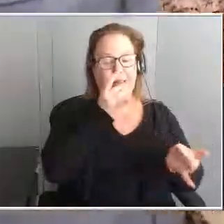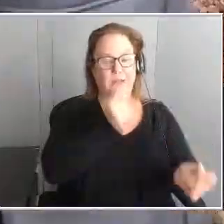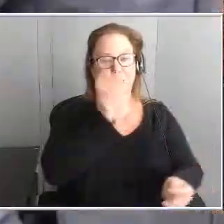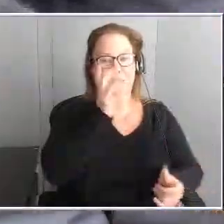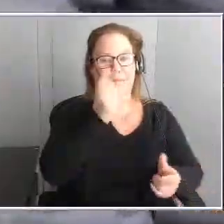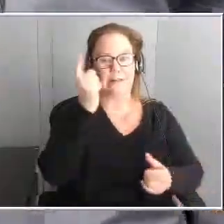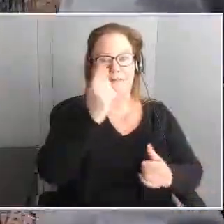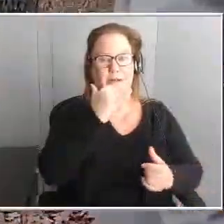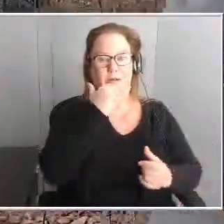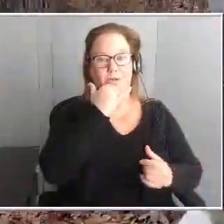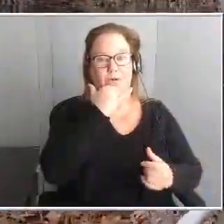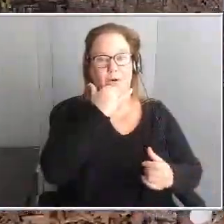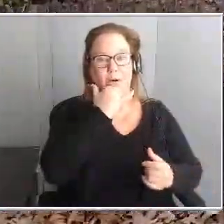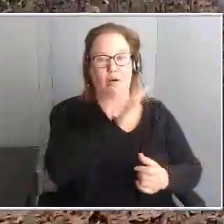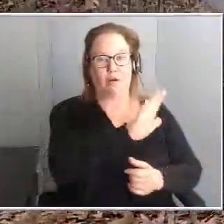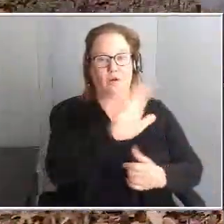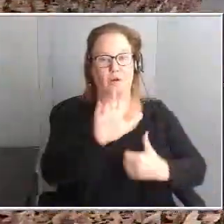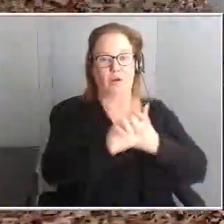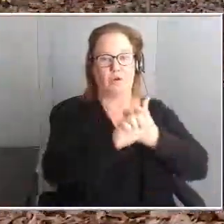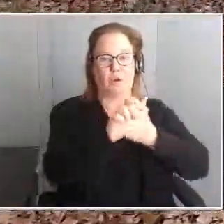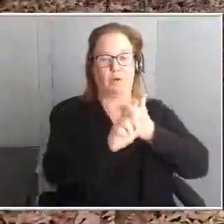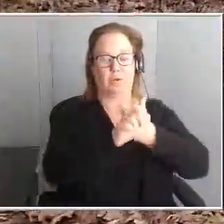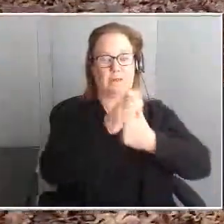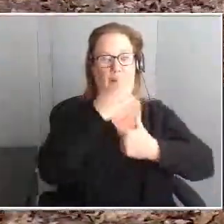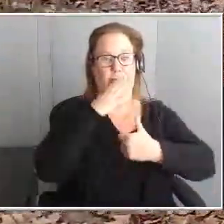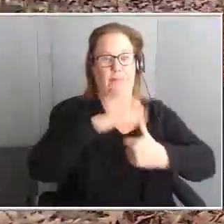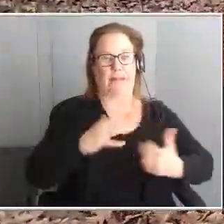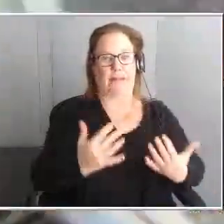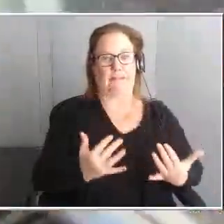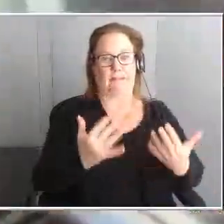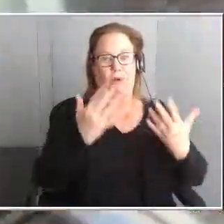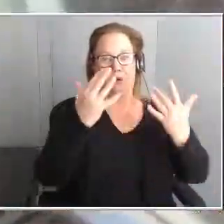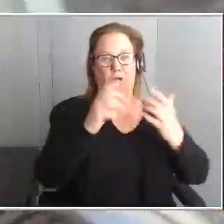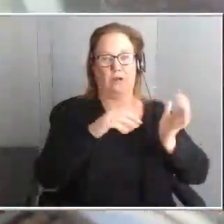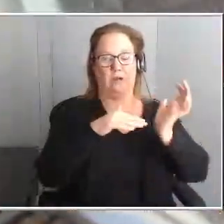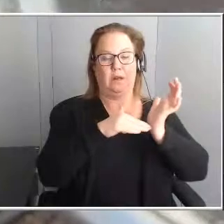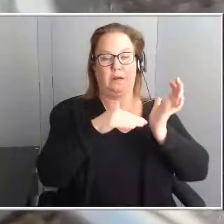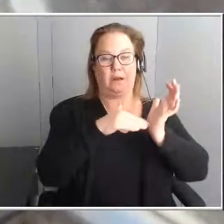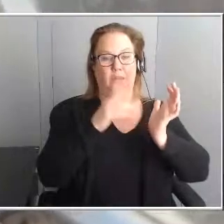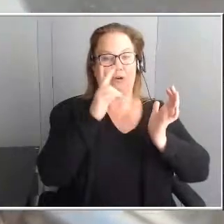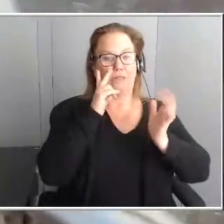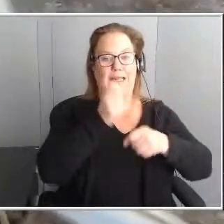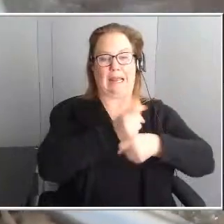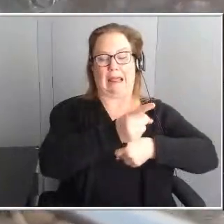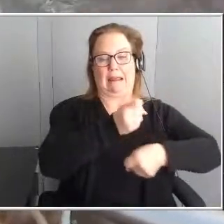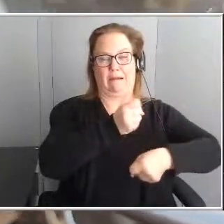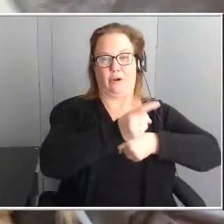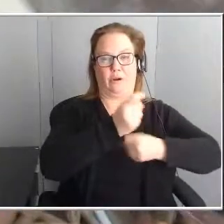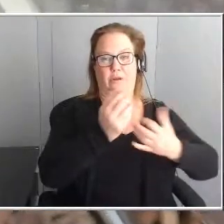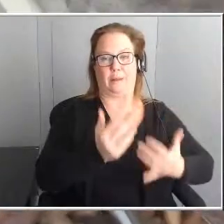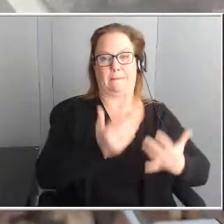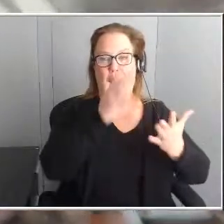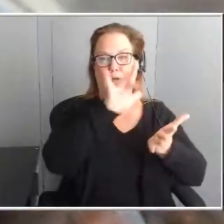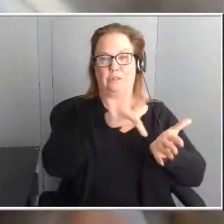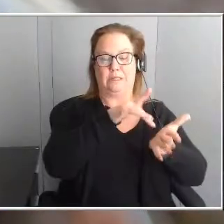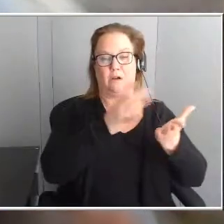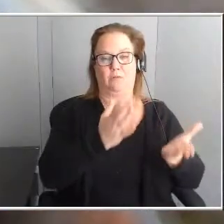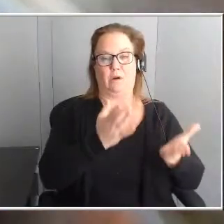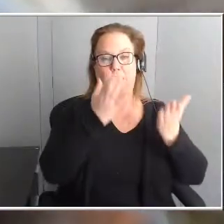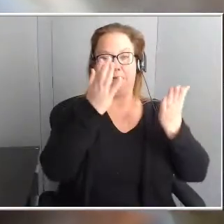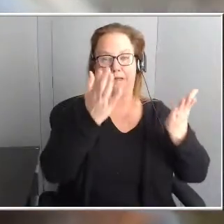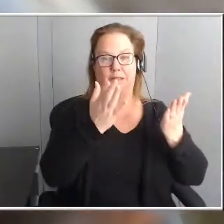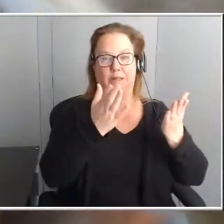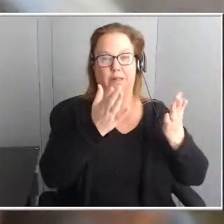wrong, you are at a risk of getting badly burned. Doctors see it every year. In fact, the Burn Center recommends just stick to